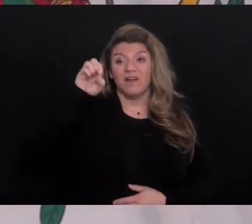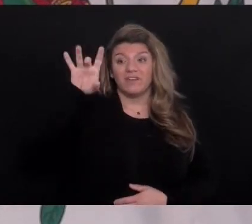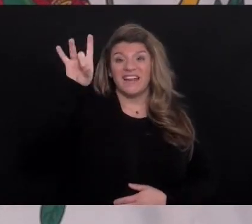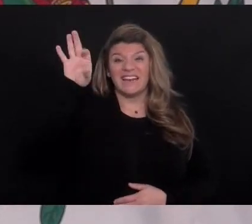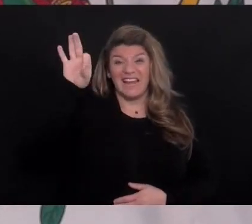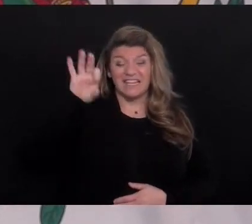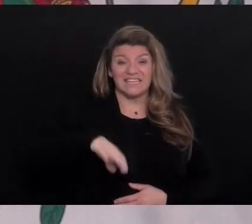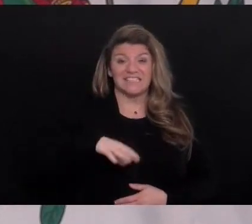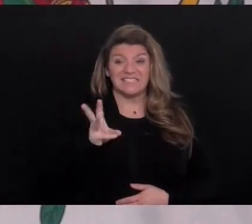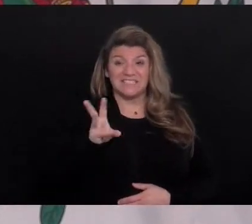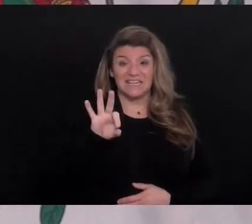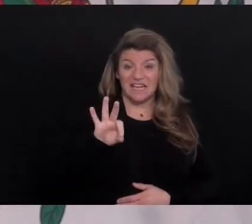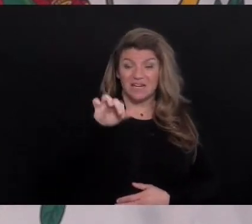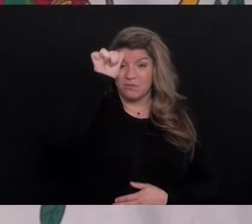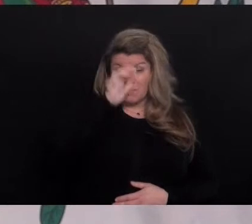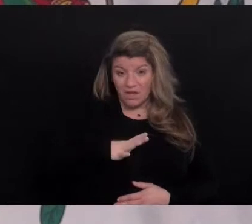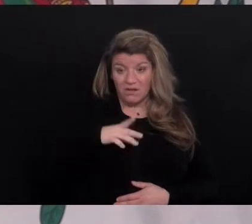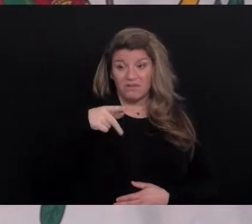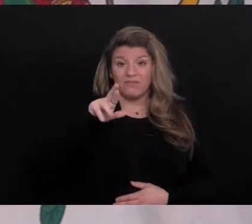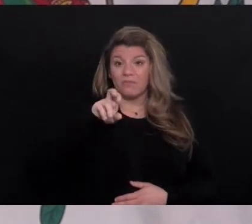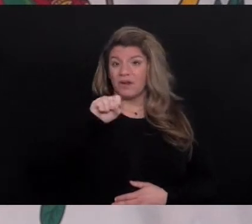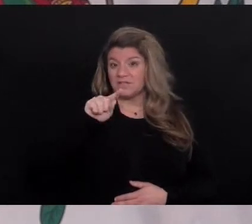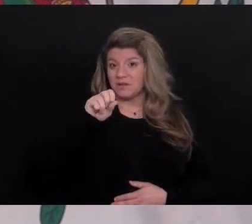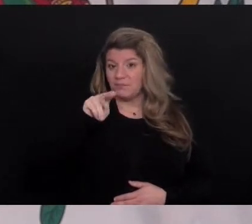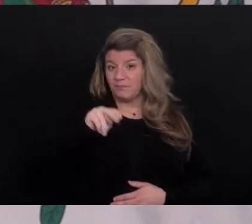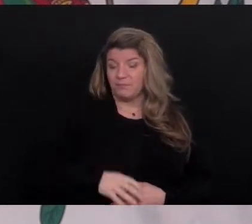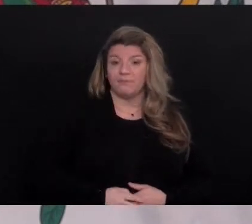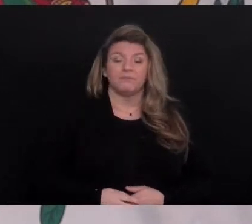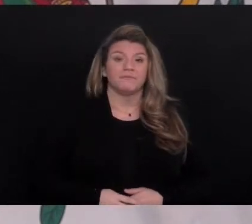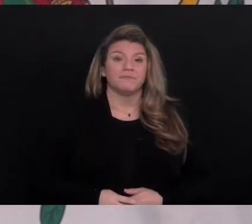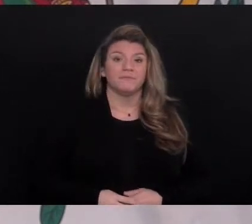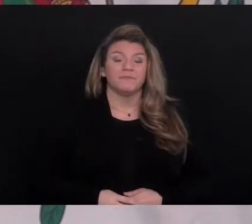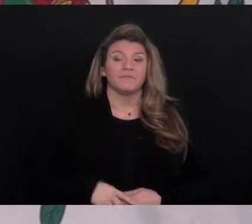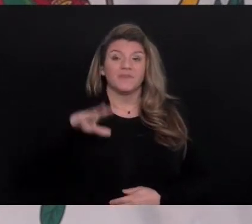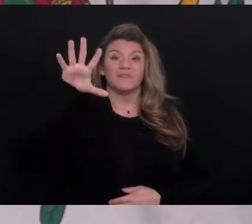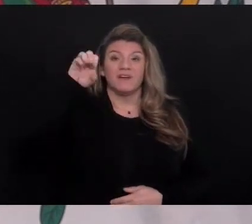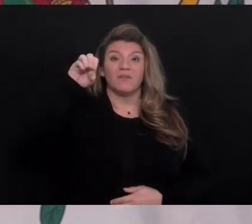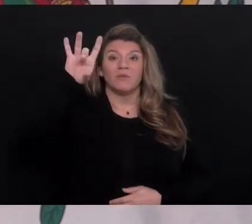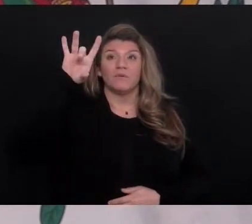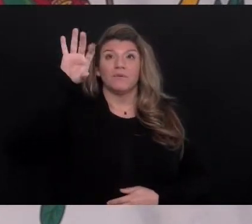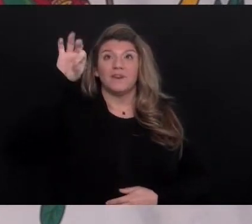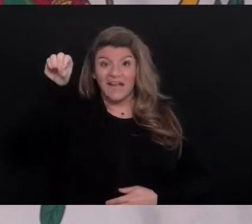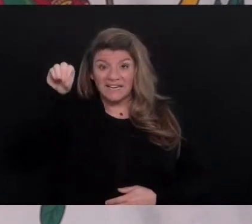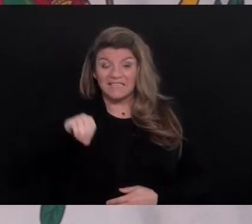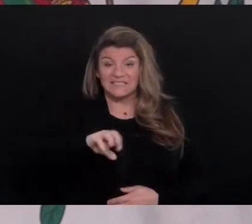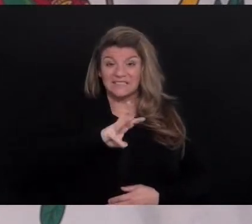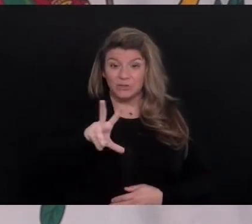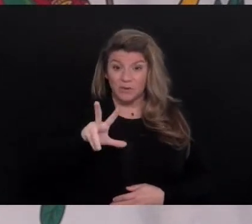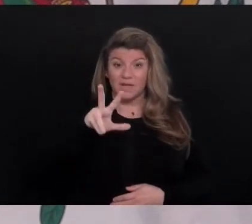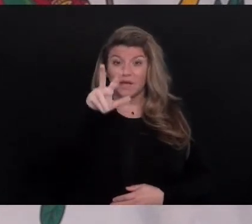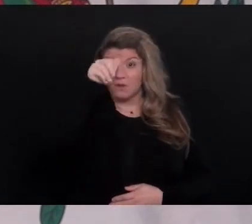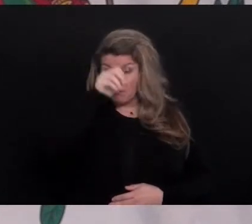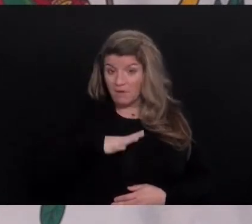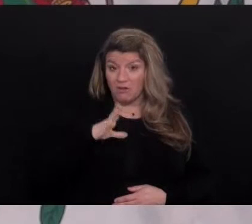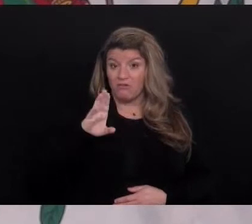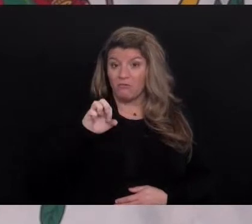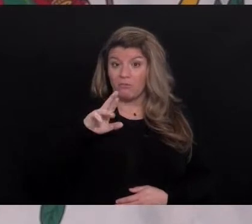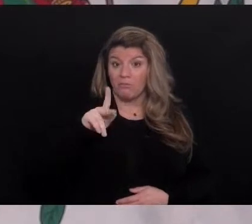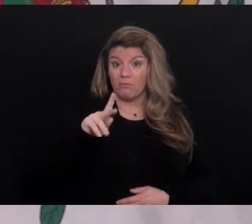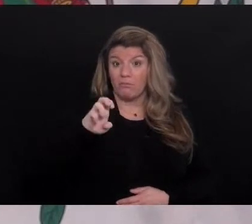5,089th is a 69-year-old male from Preston County. The 5,090th is a 63-year-old male from Berkeley